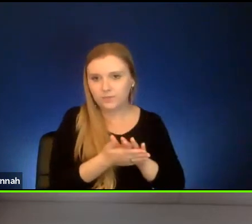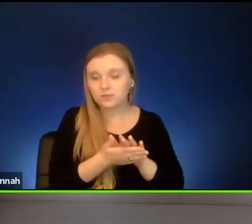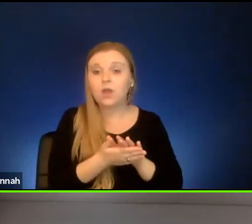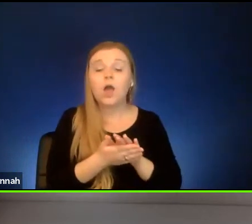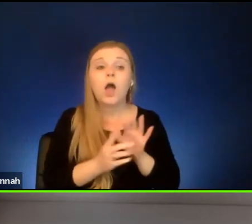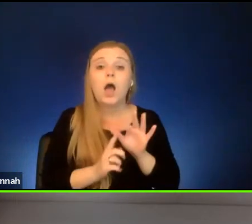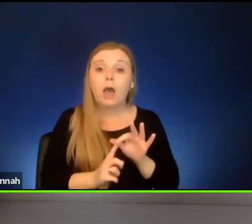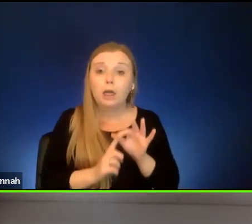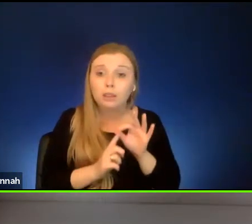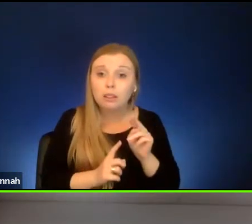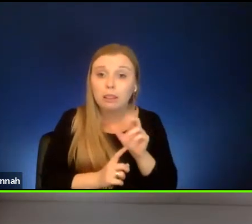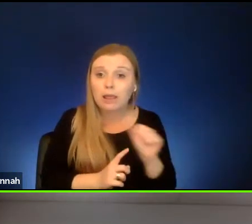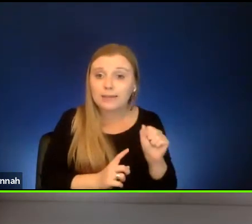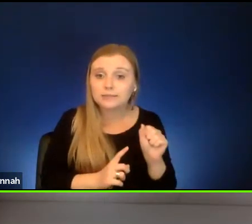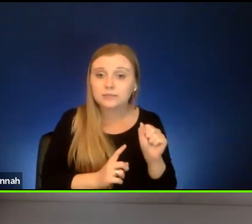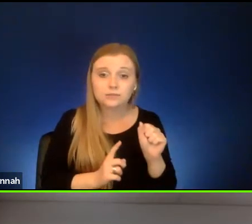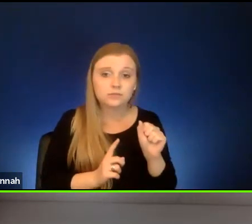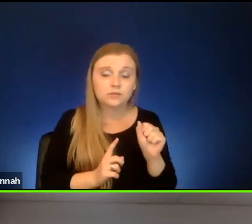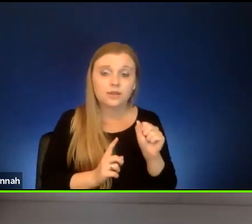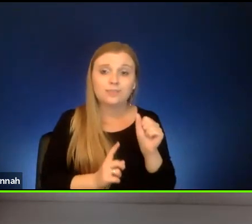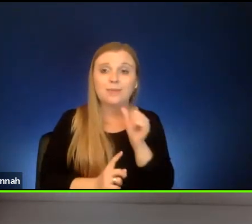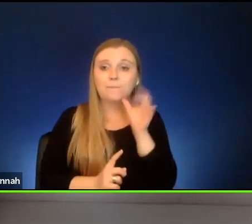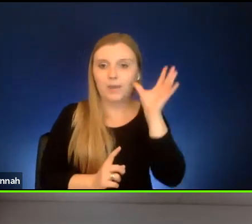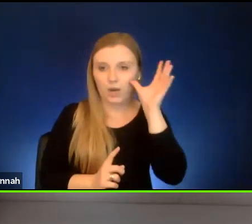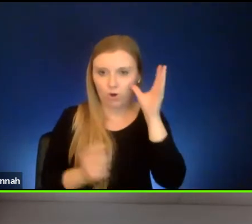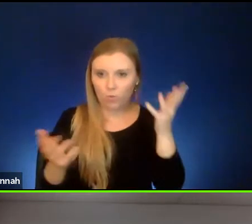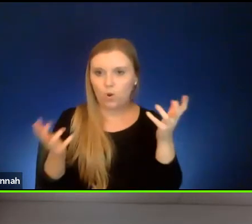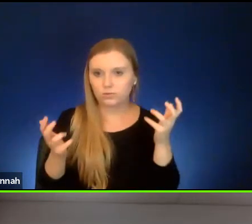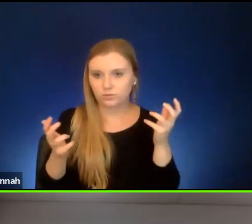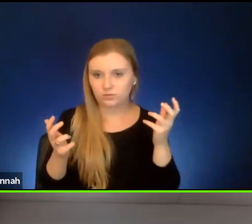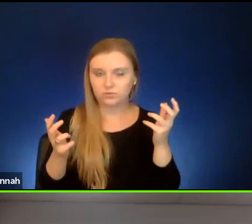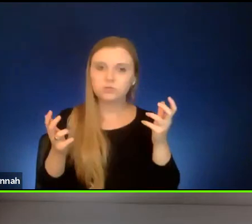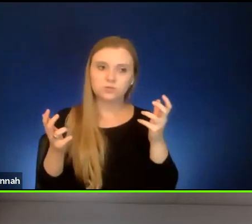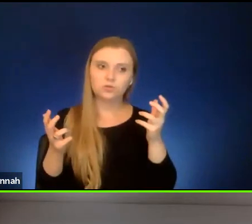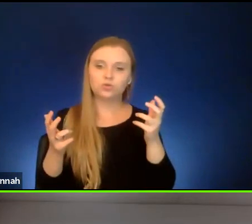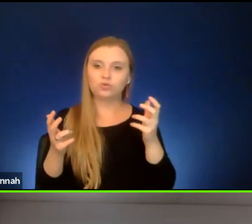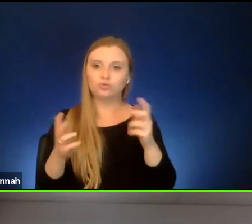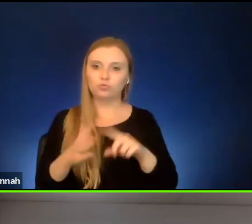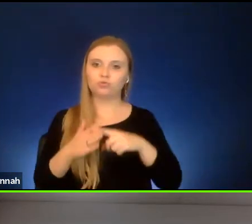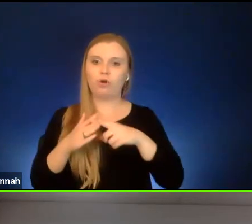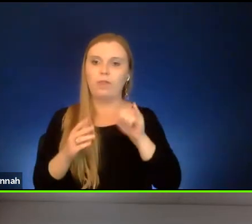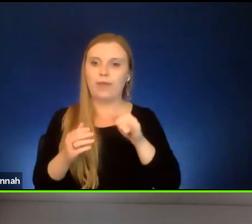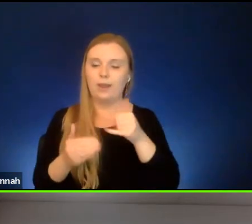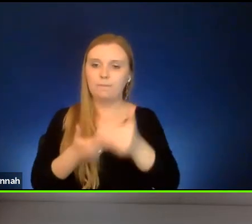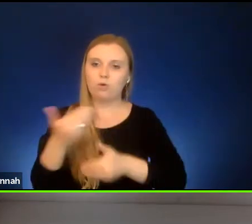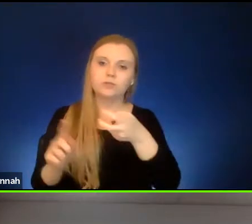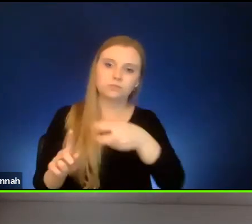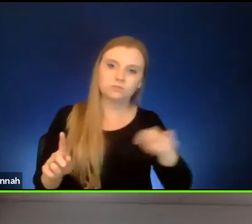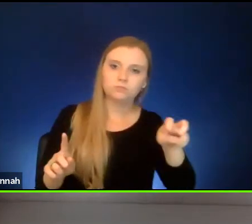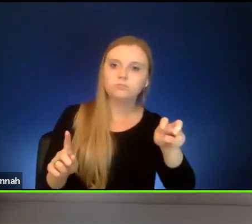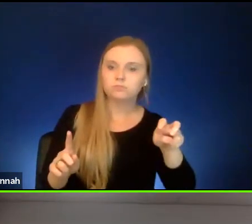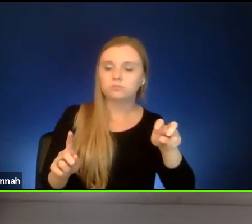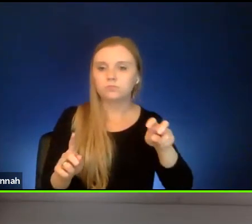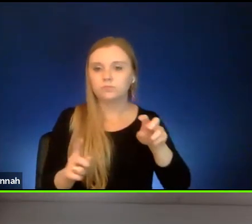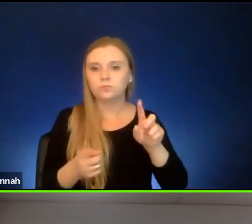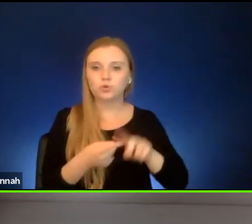it's initiated by the parent, because the parent wants their child to attend the K-8 campus.